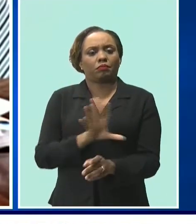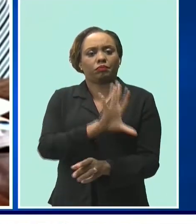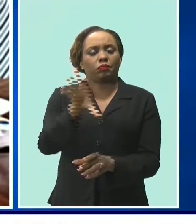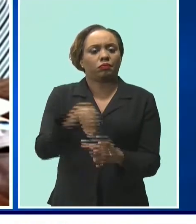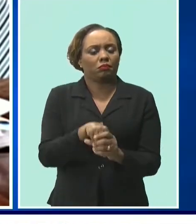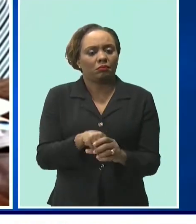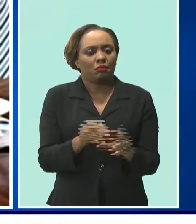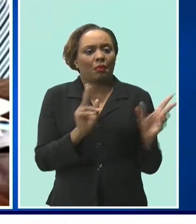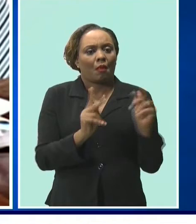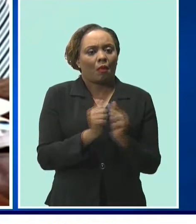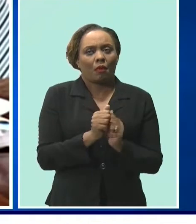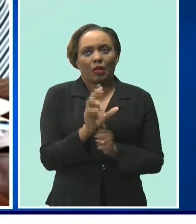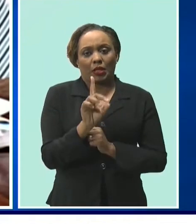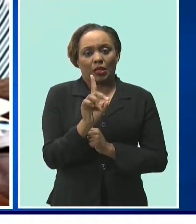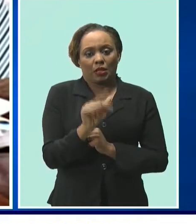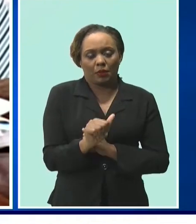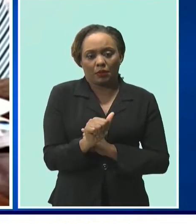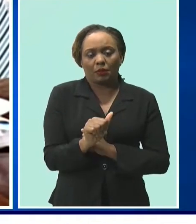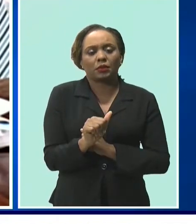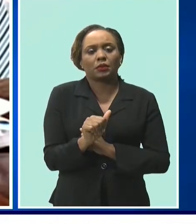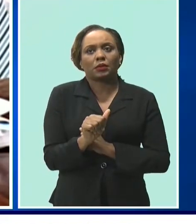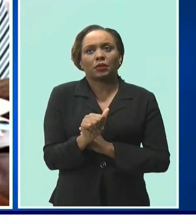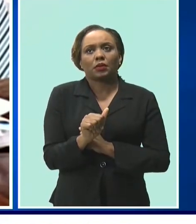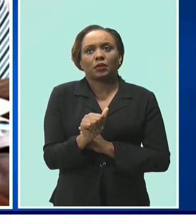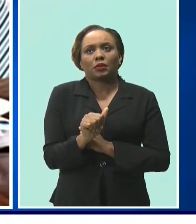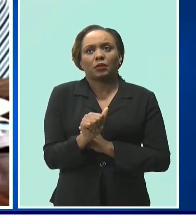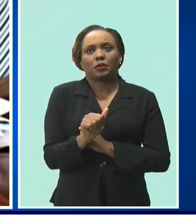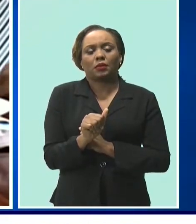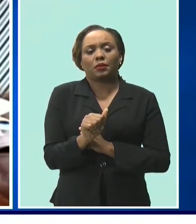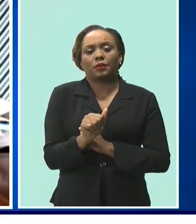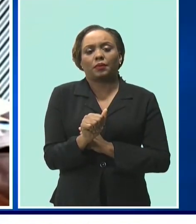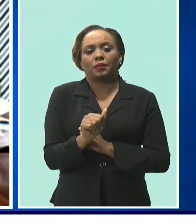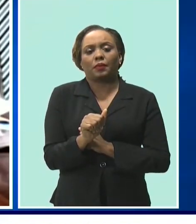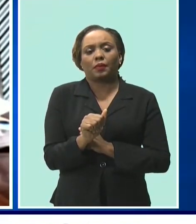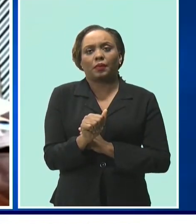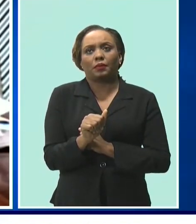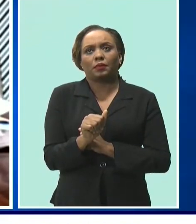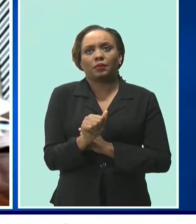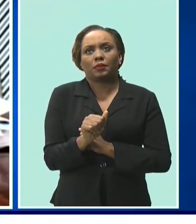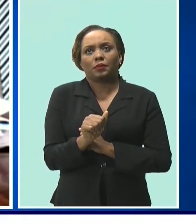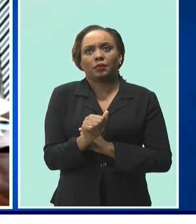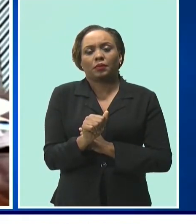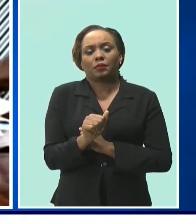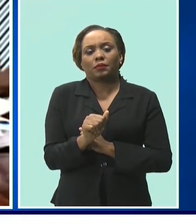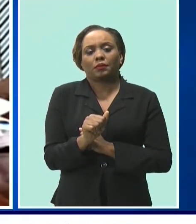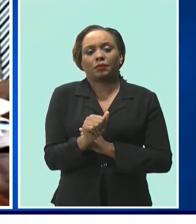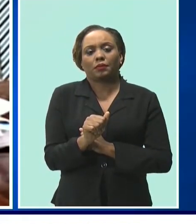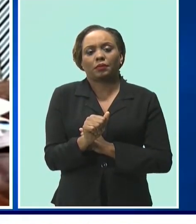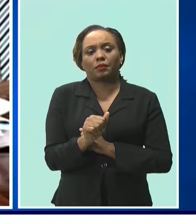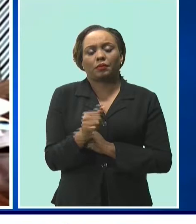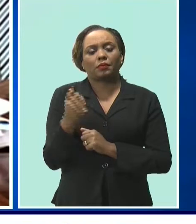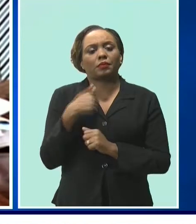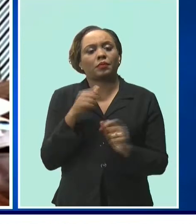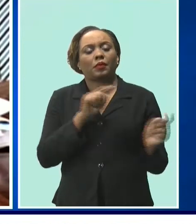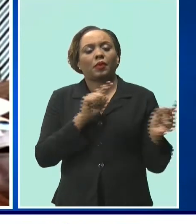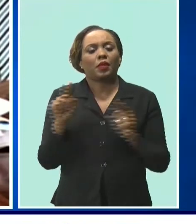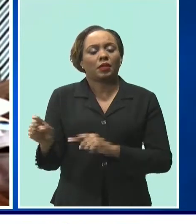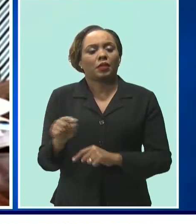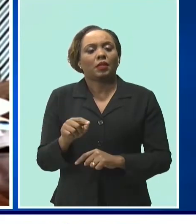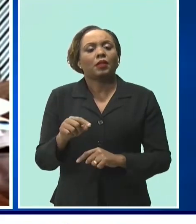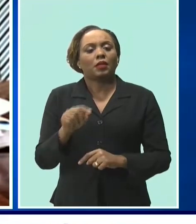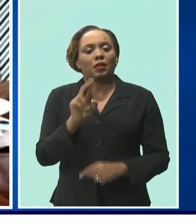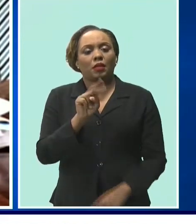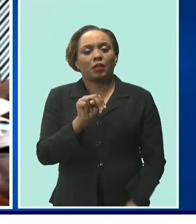Persons with disabilities, indeed, during Disability Week, I journeyed to Norman Center and